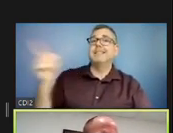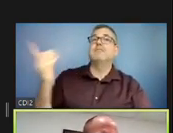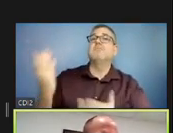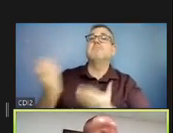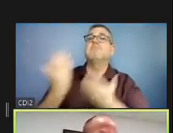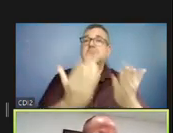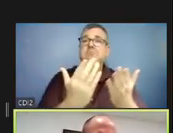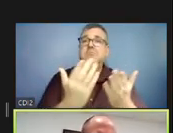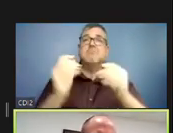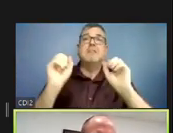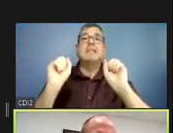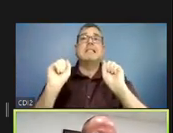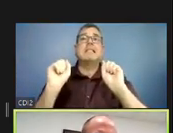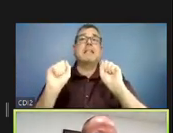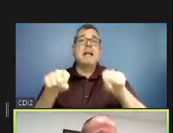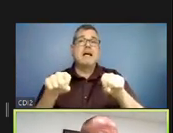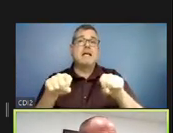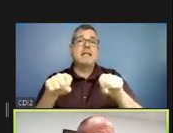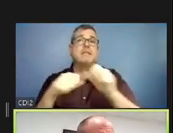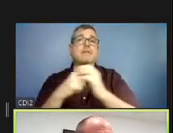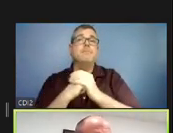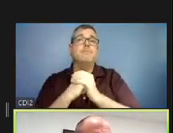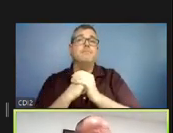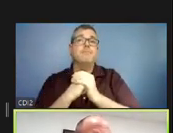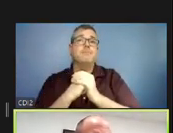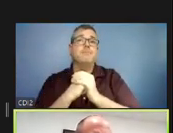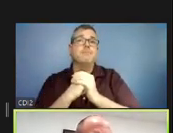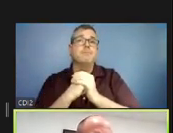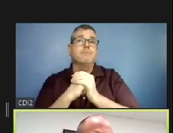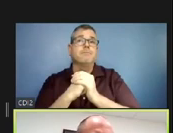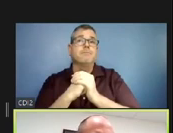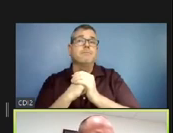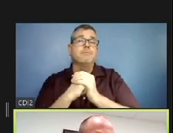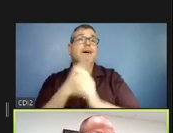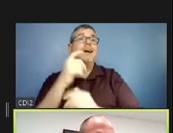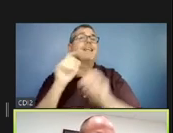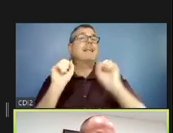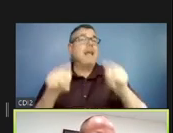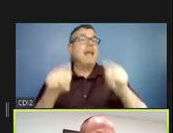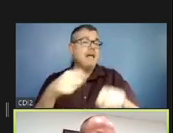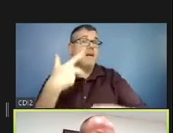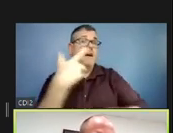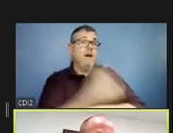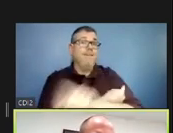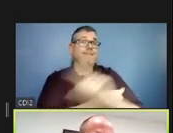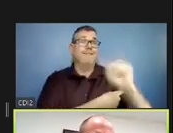42 days after the first dose. Not ideal, but it can be done, if you're in a stretch.